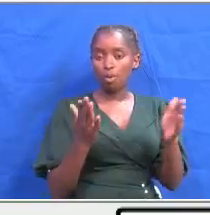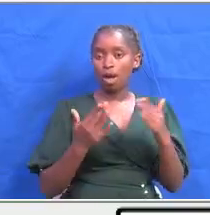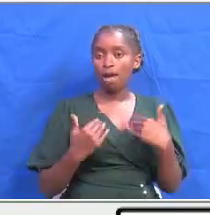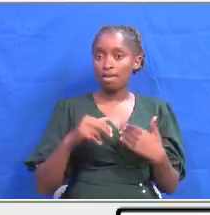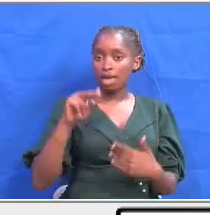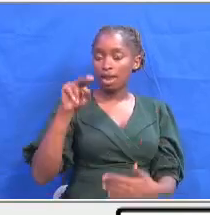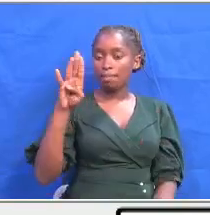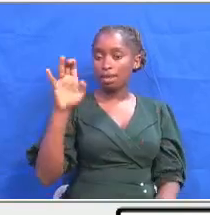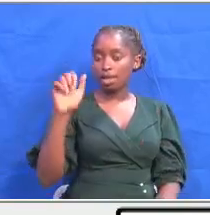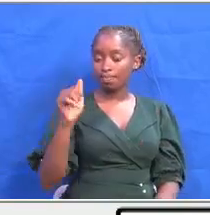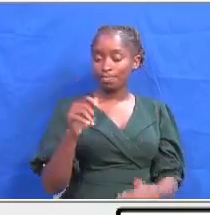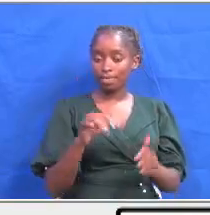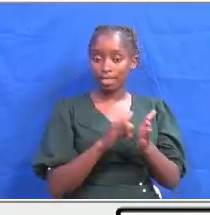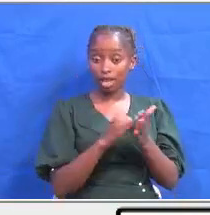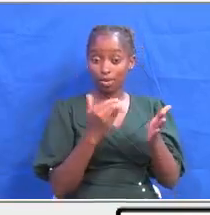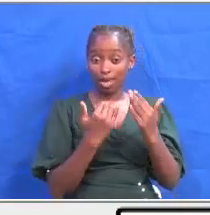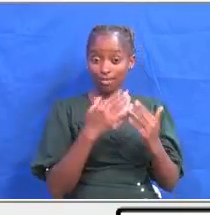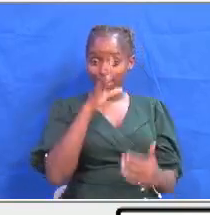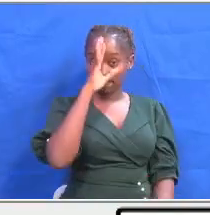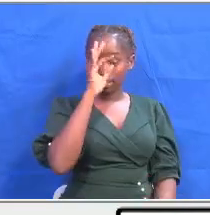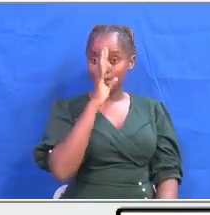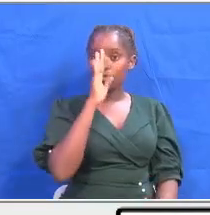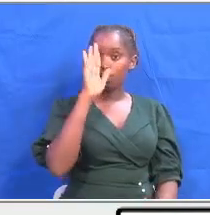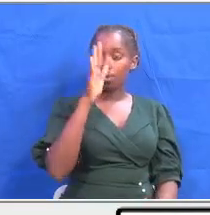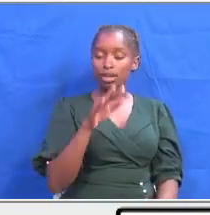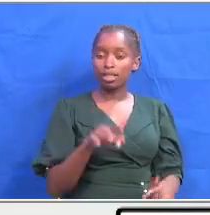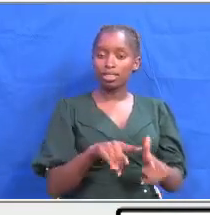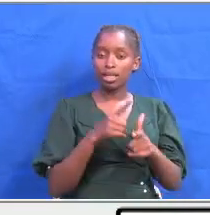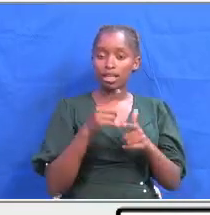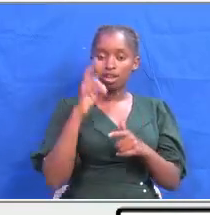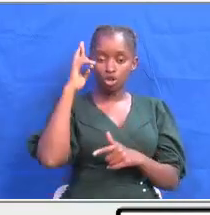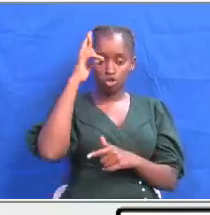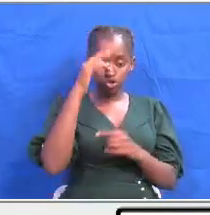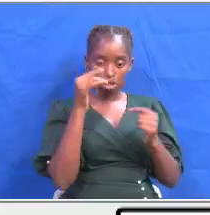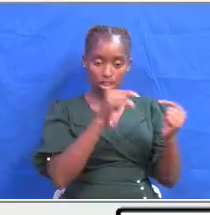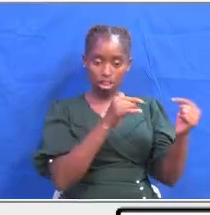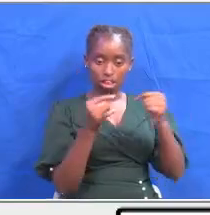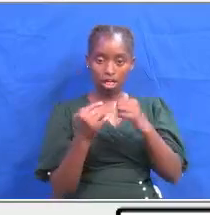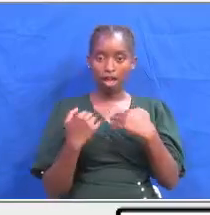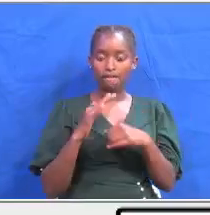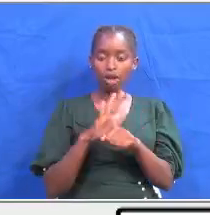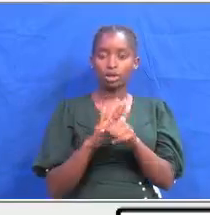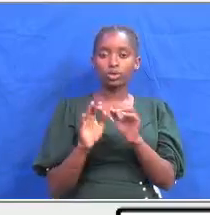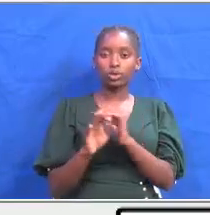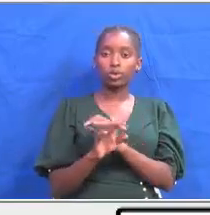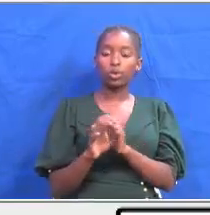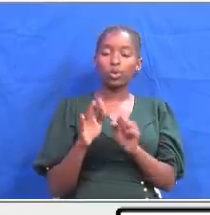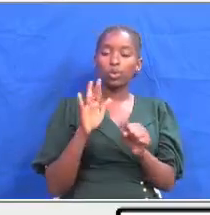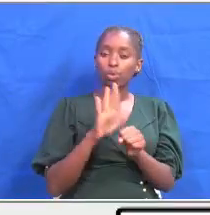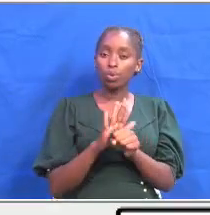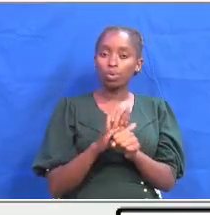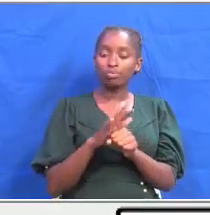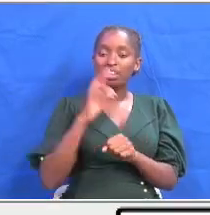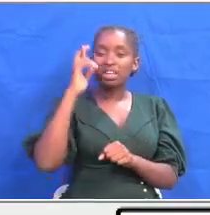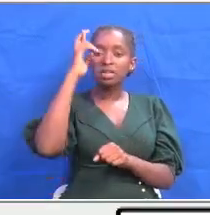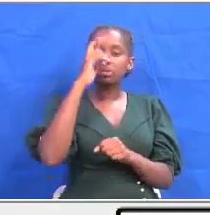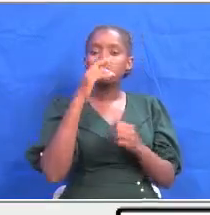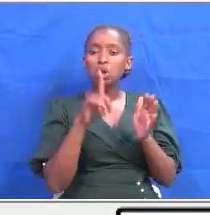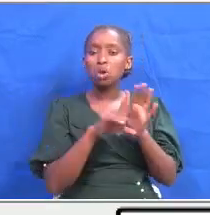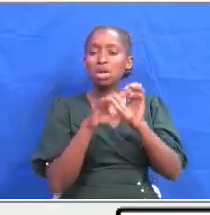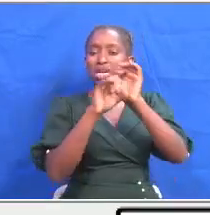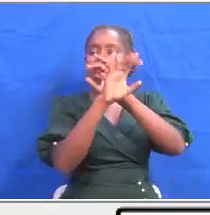very critical. And that's where there's a lot of arguments and conversations. Mm. Not that the law is not clear. Different interpretation. Mm.